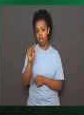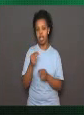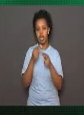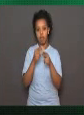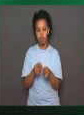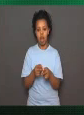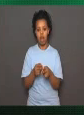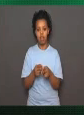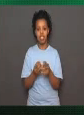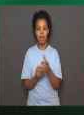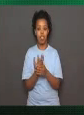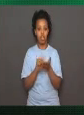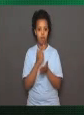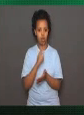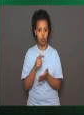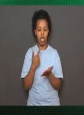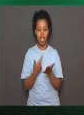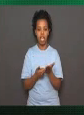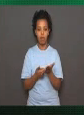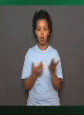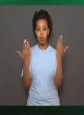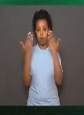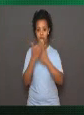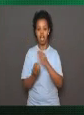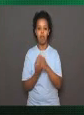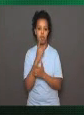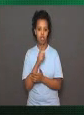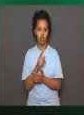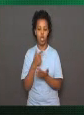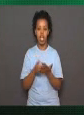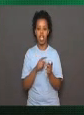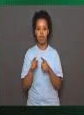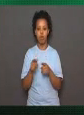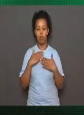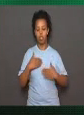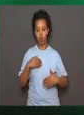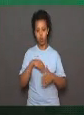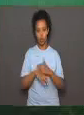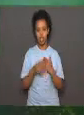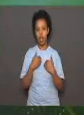Melatonin is secreted at night to promote sleepiness in the body.